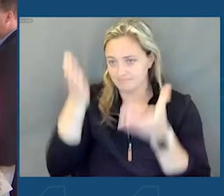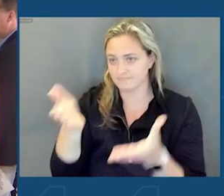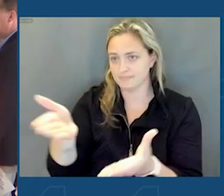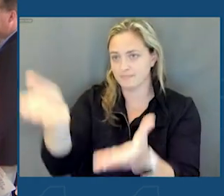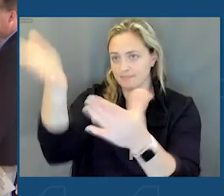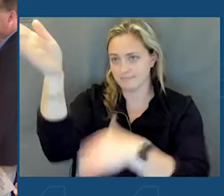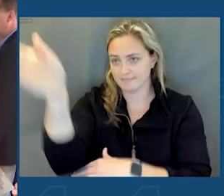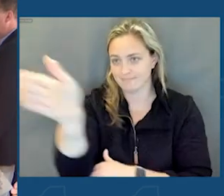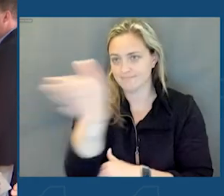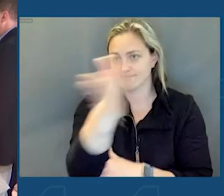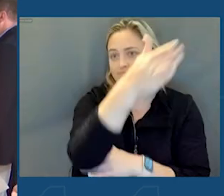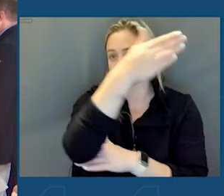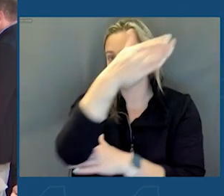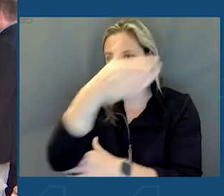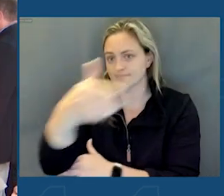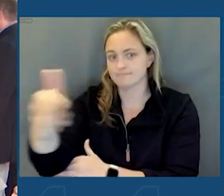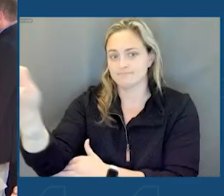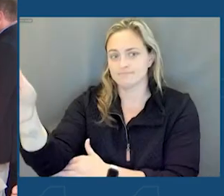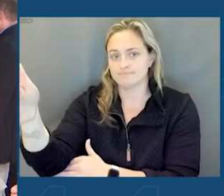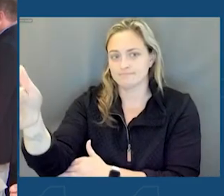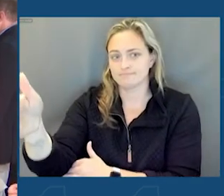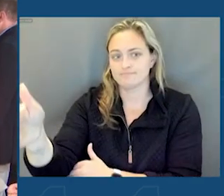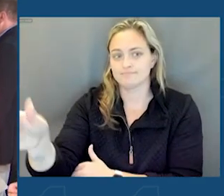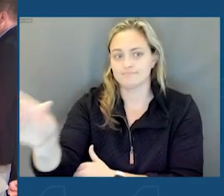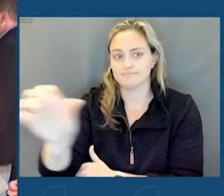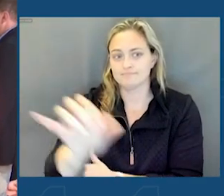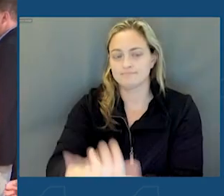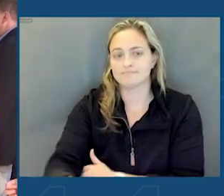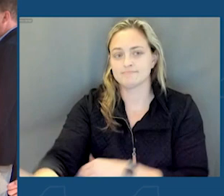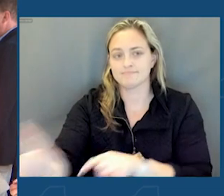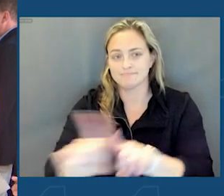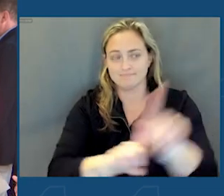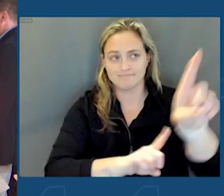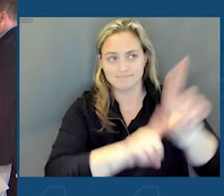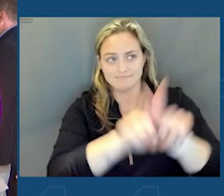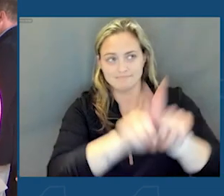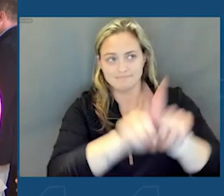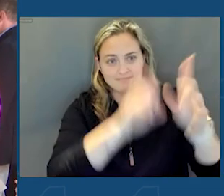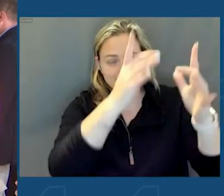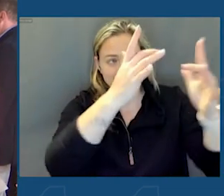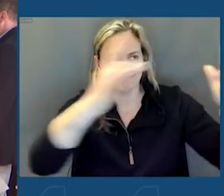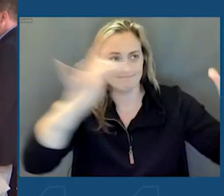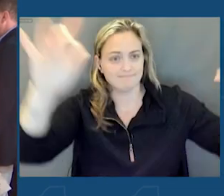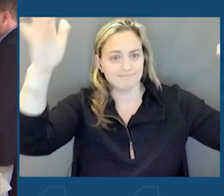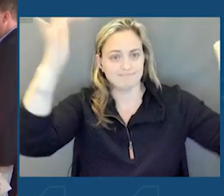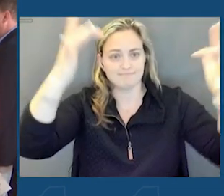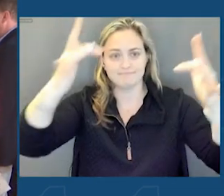still there. Oh, say, does that